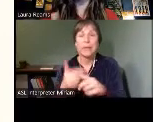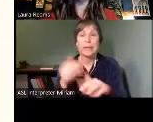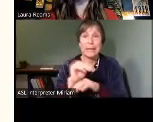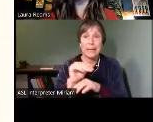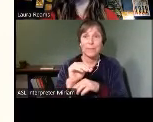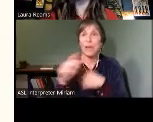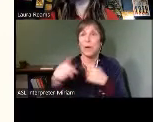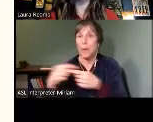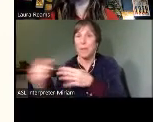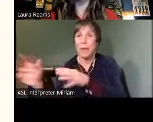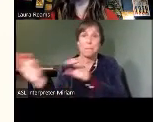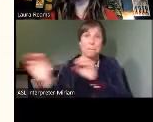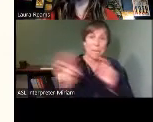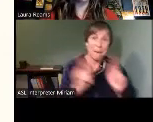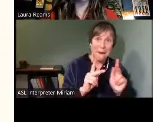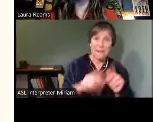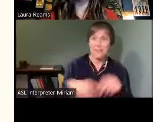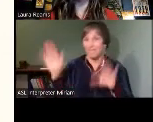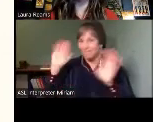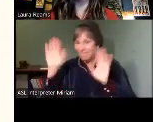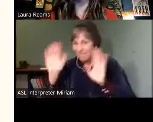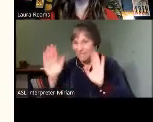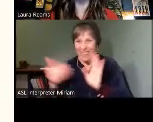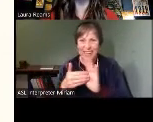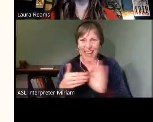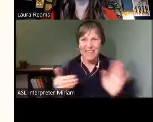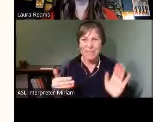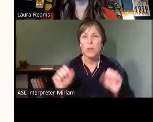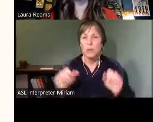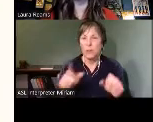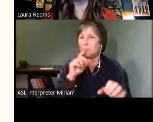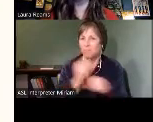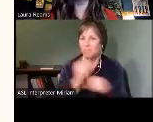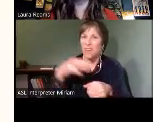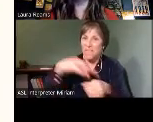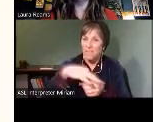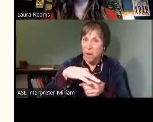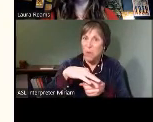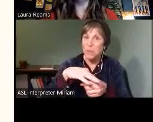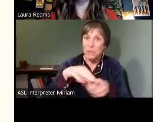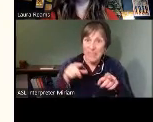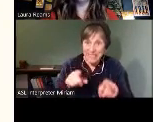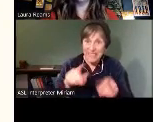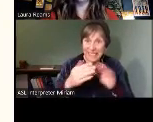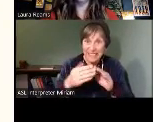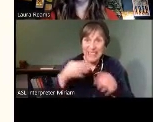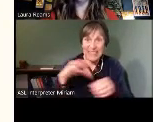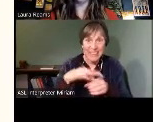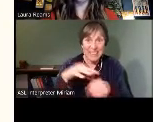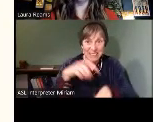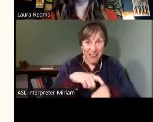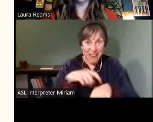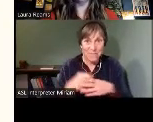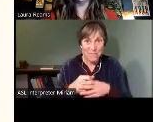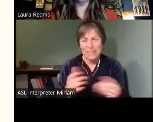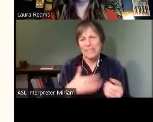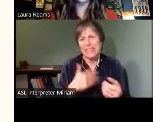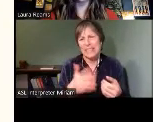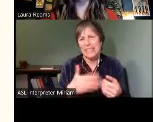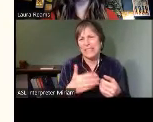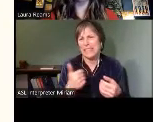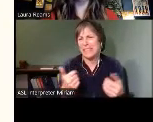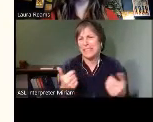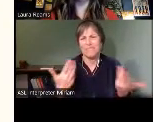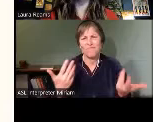and catching individuals as they were coming home and they were able to actually vote in our municipal elections in a really easy and seamless